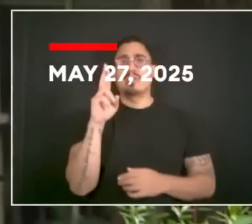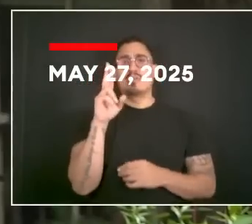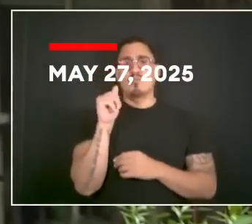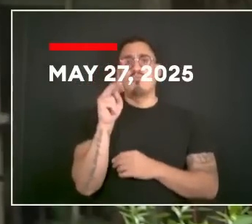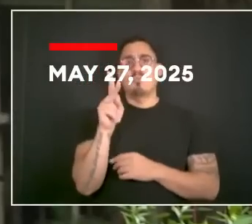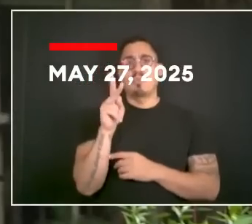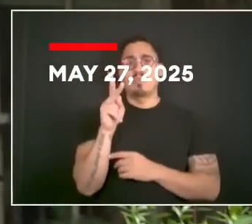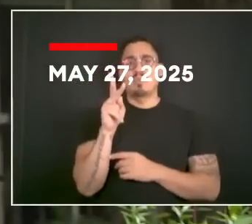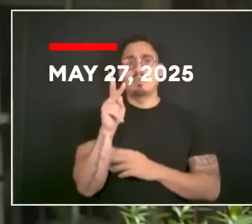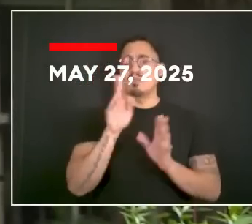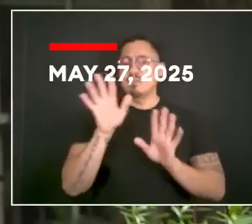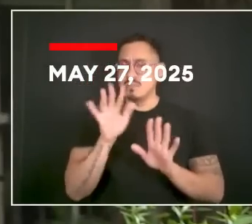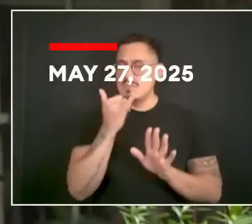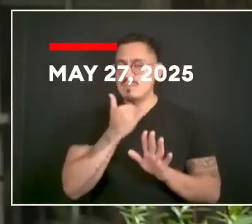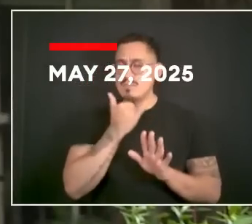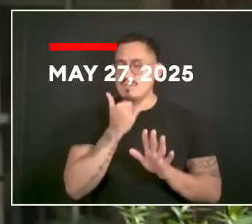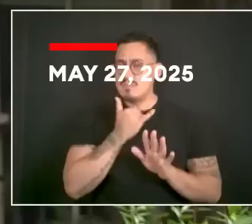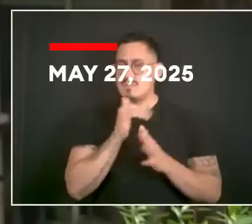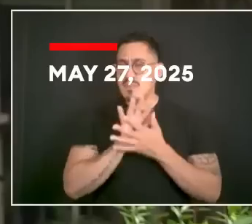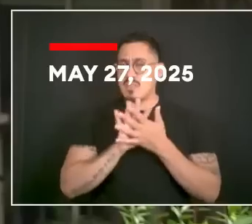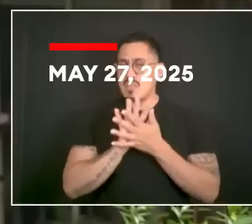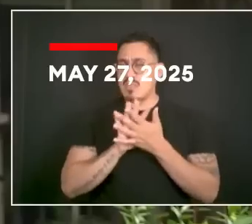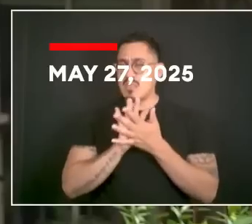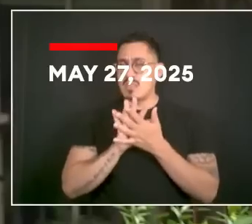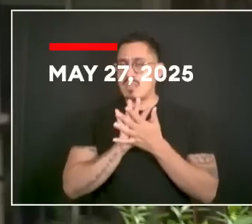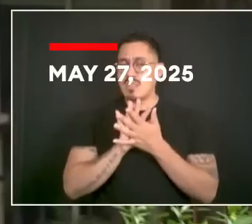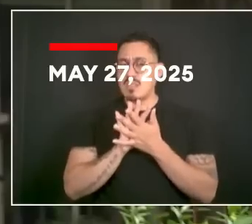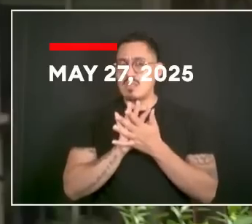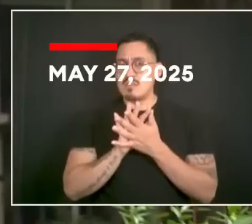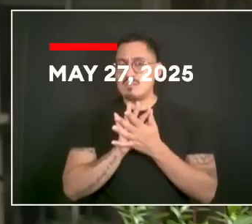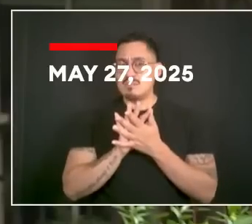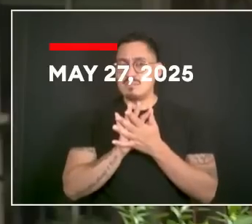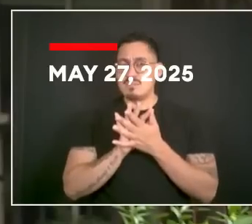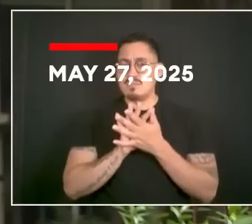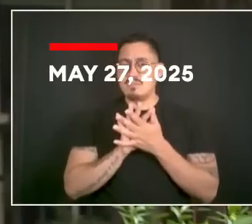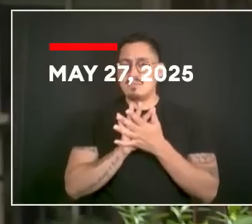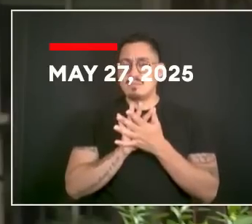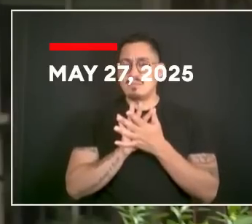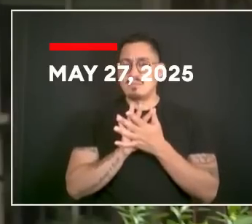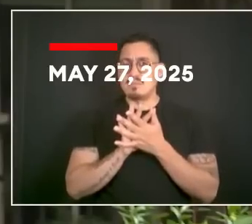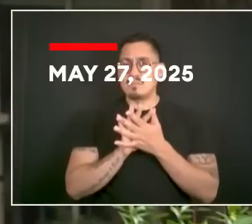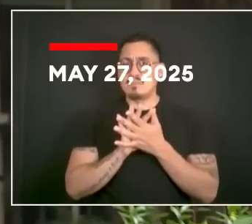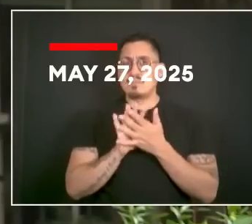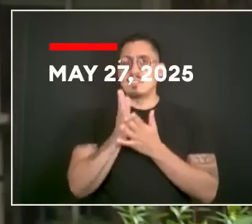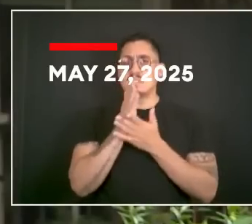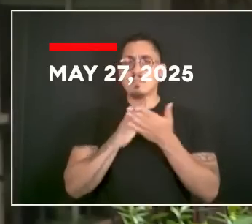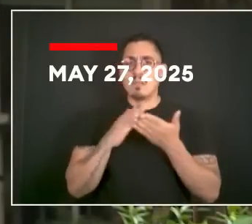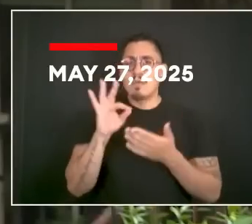They ended up lowering the lower end for one-year leases. Just wanted to get your reaction to